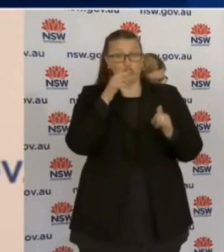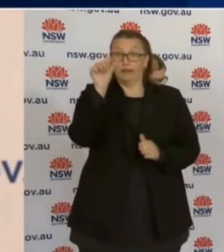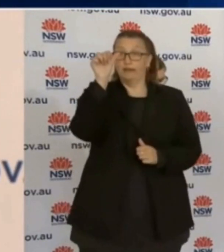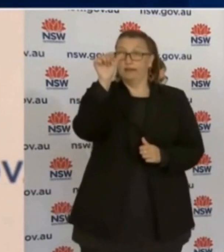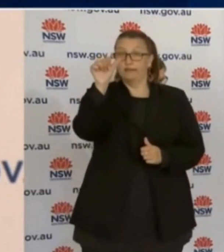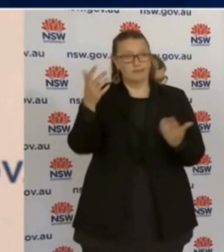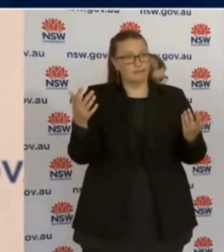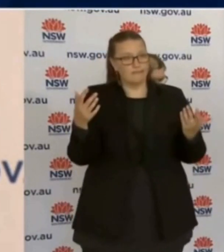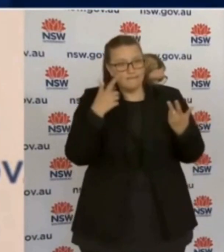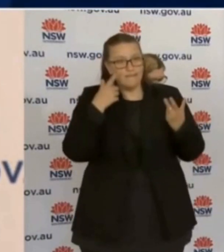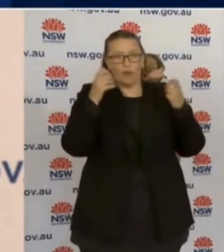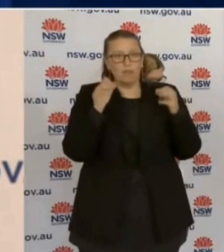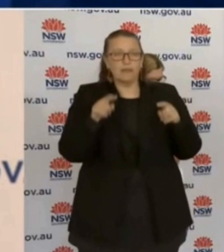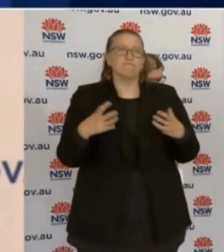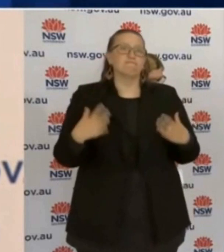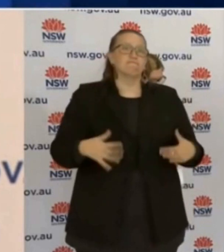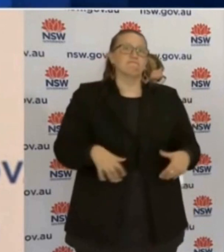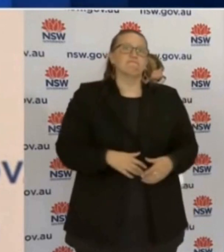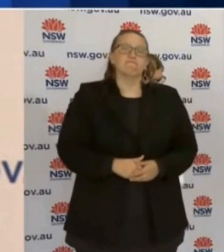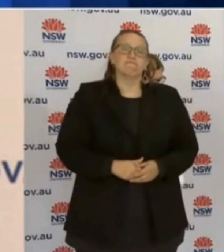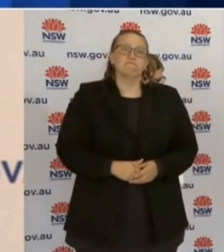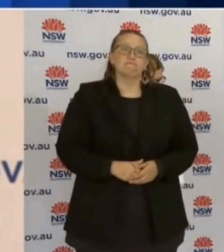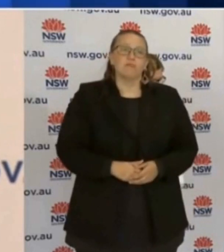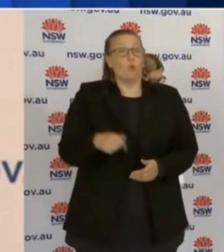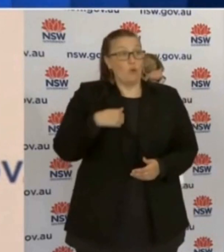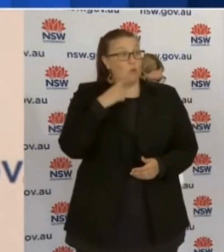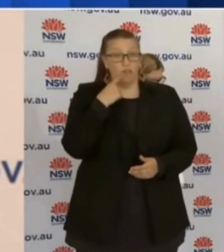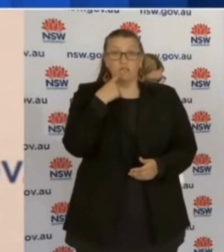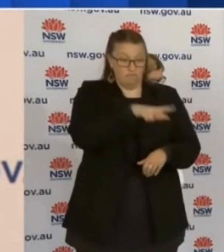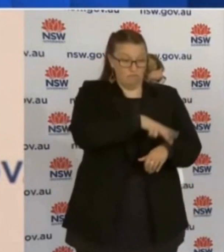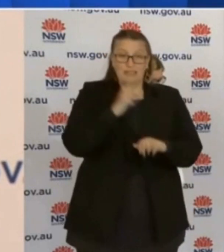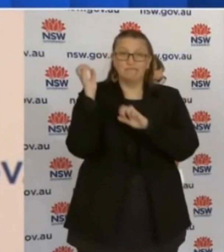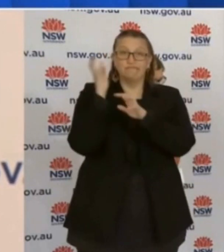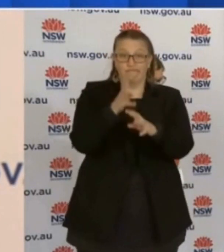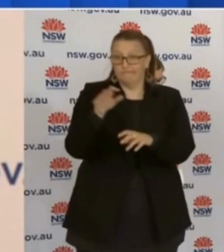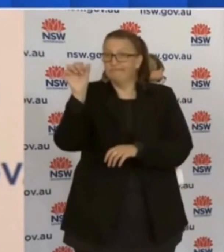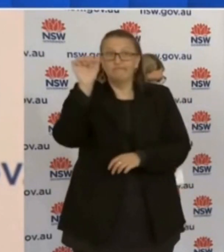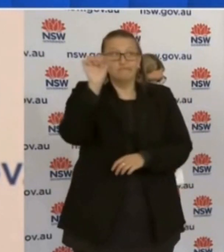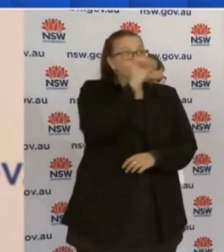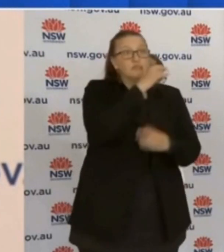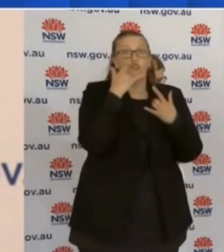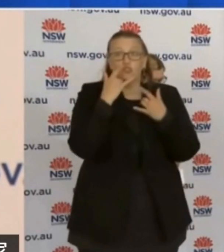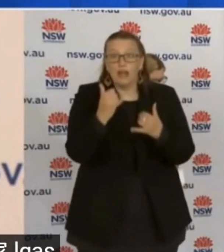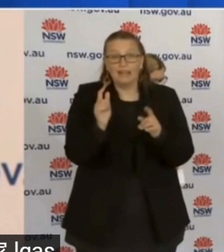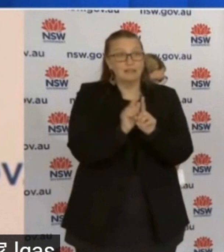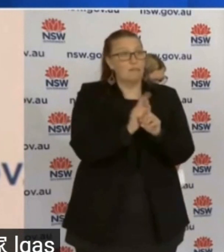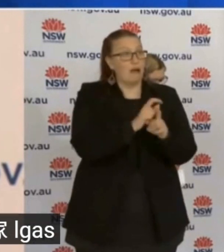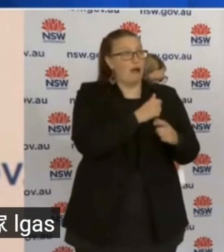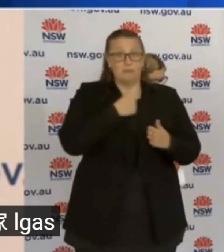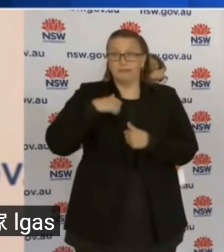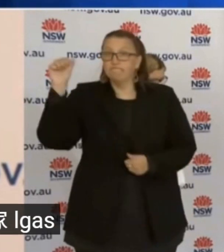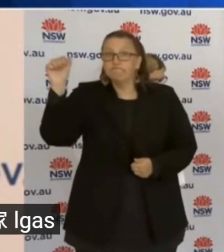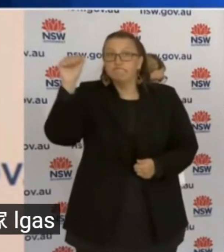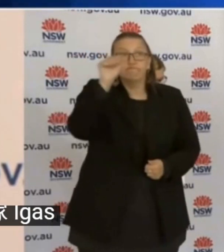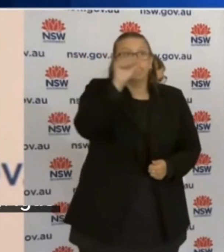task ADF and police additionally to the local resources to those 8 LGAs In the north of the state, in the last 24